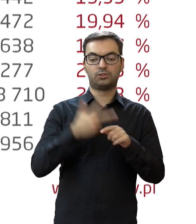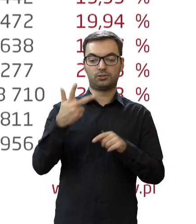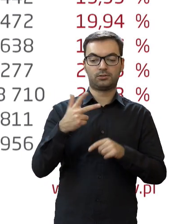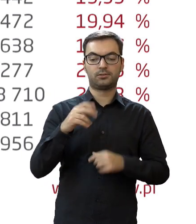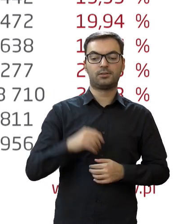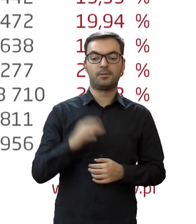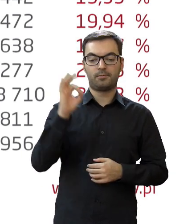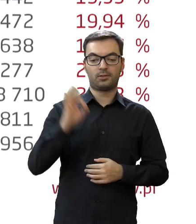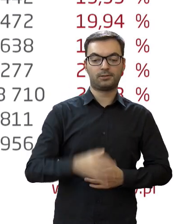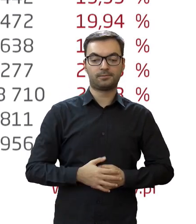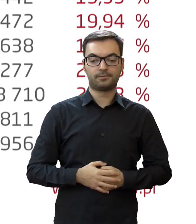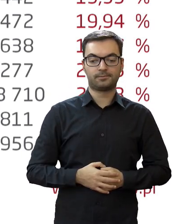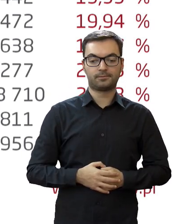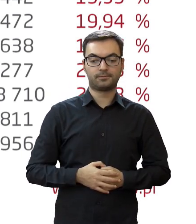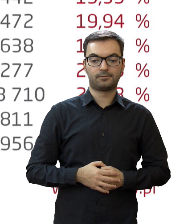18,33%.